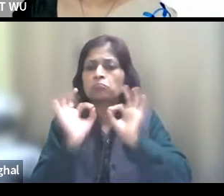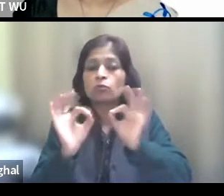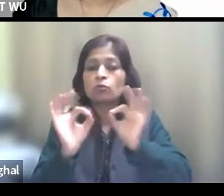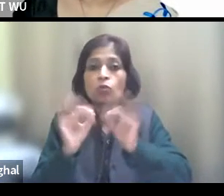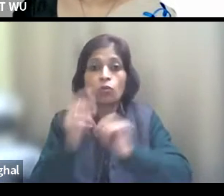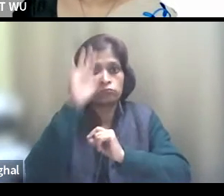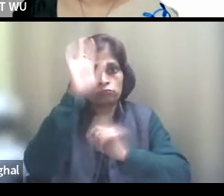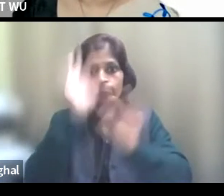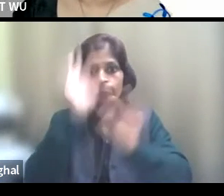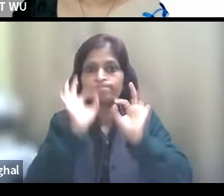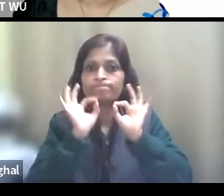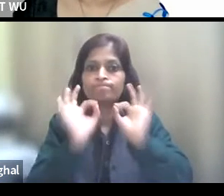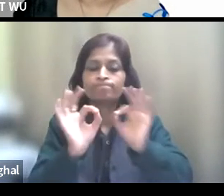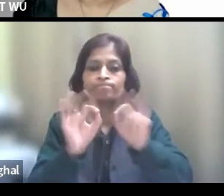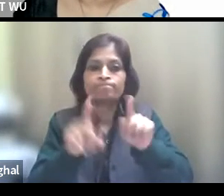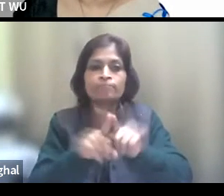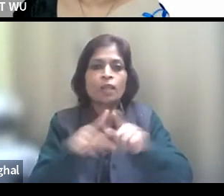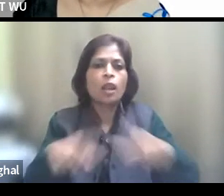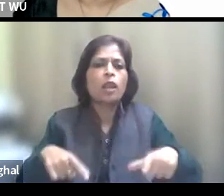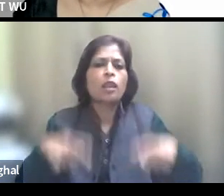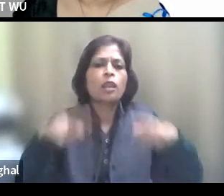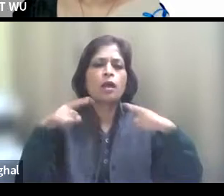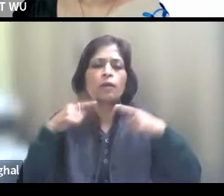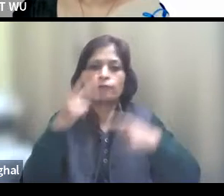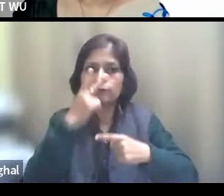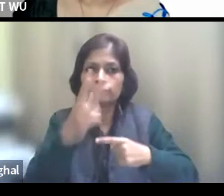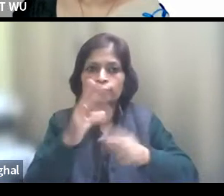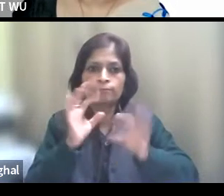The way they look at life, what are the indexes? Sorry, we have